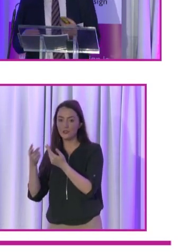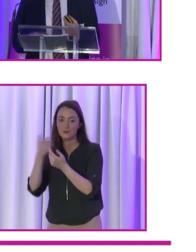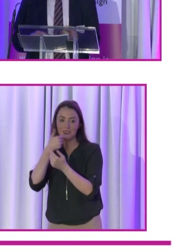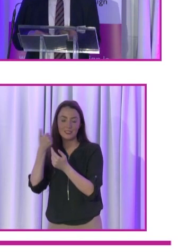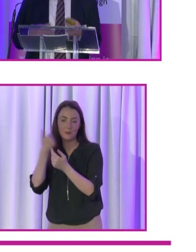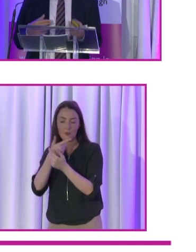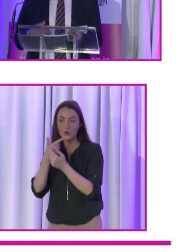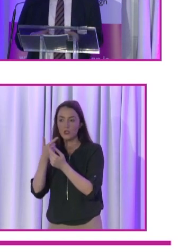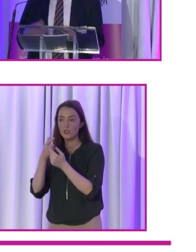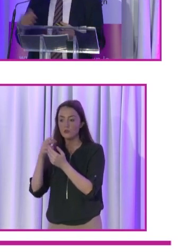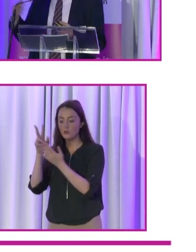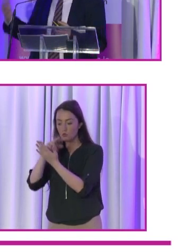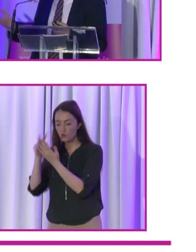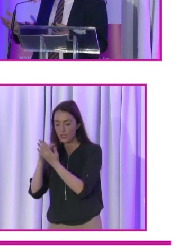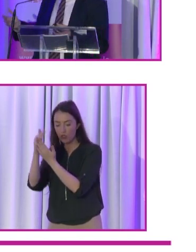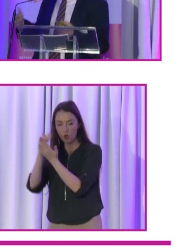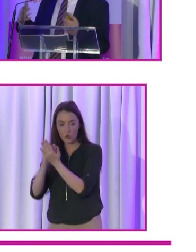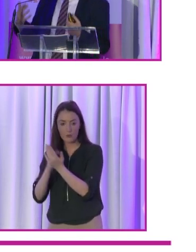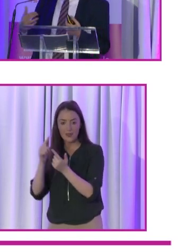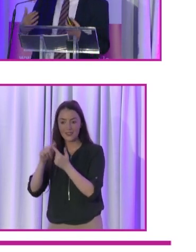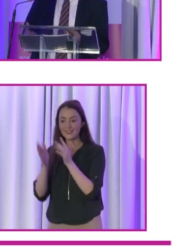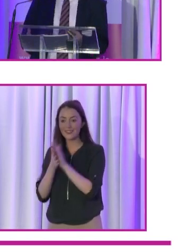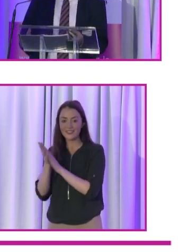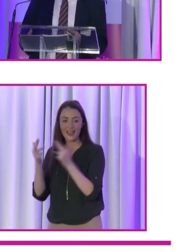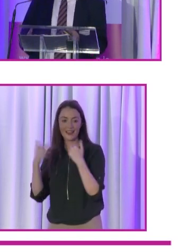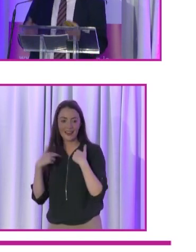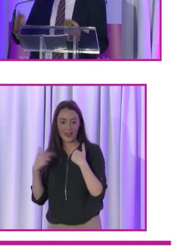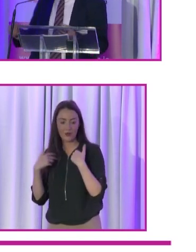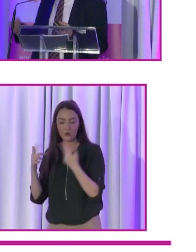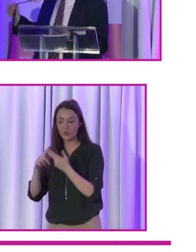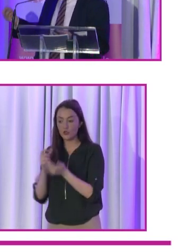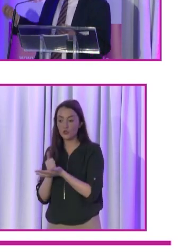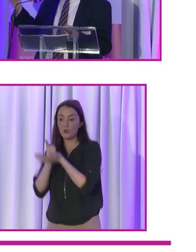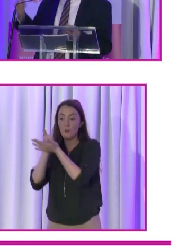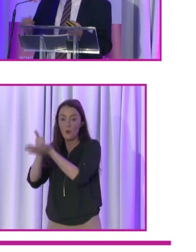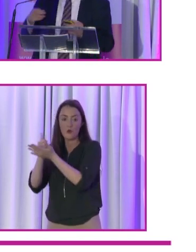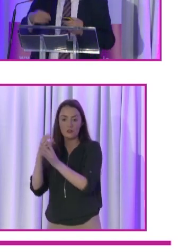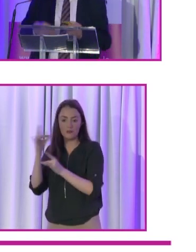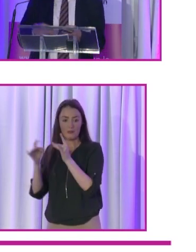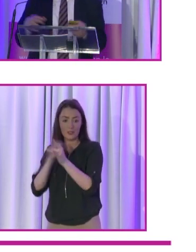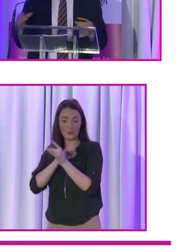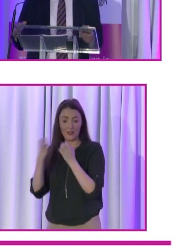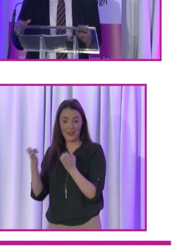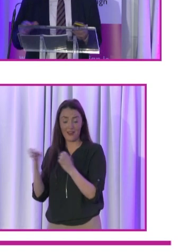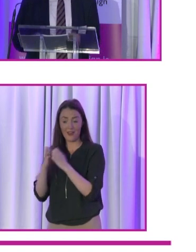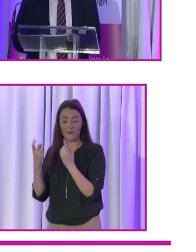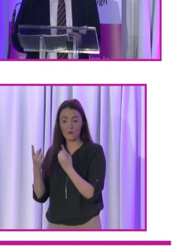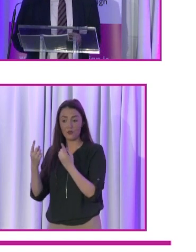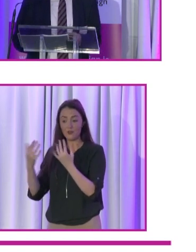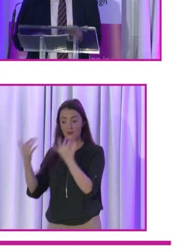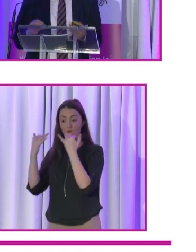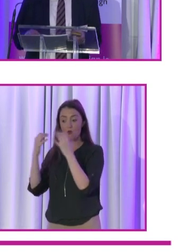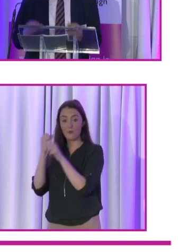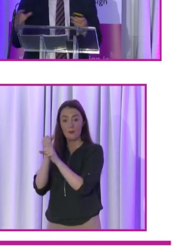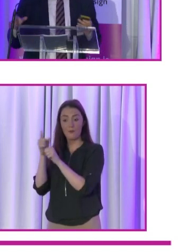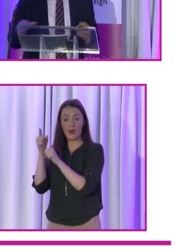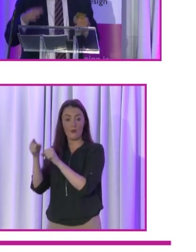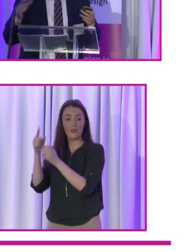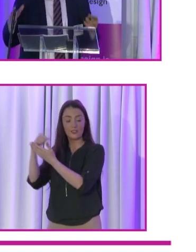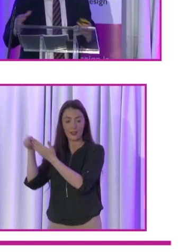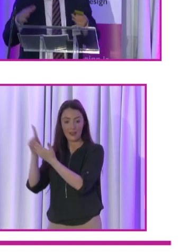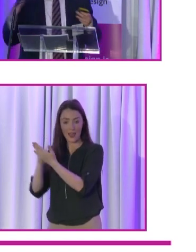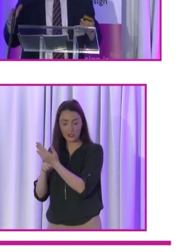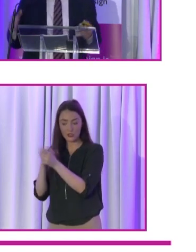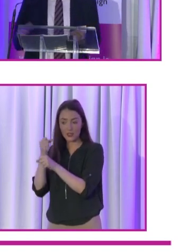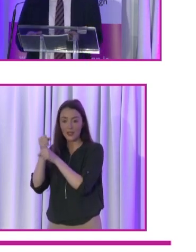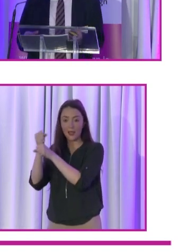sign language, support in order to inform about the elections, as well as, you know, specific campaigns to